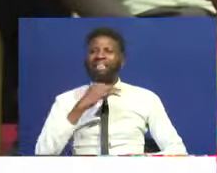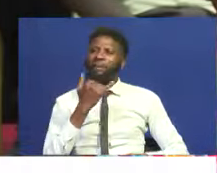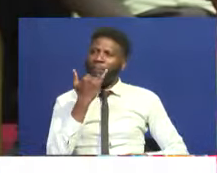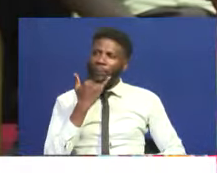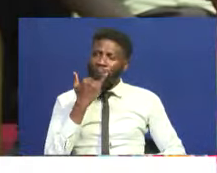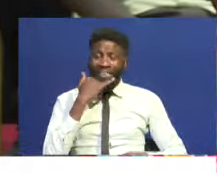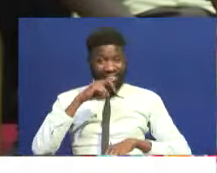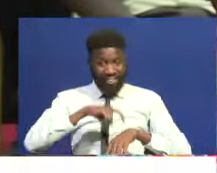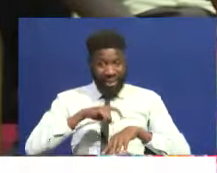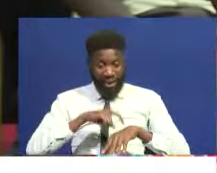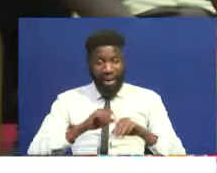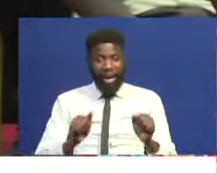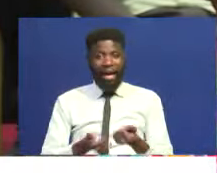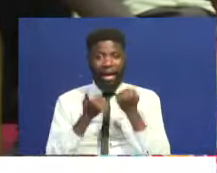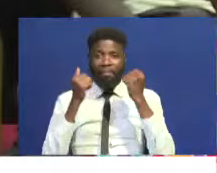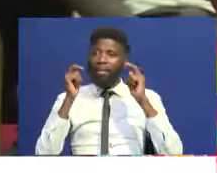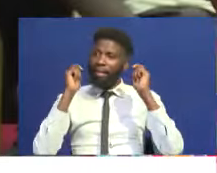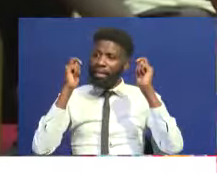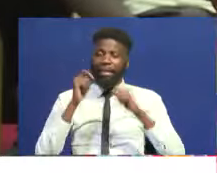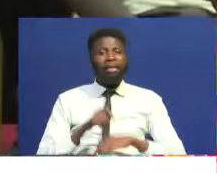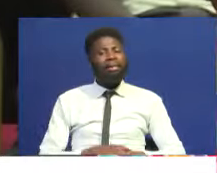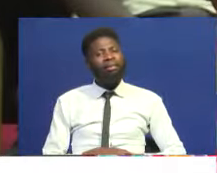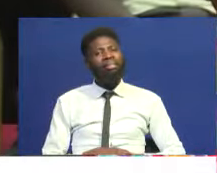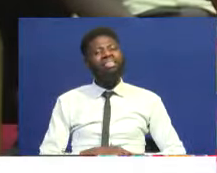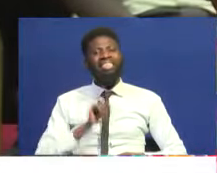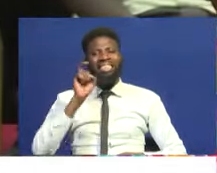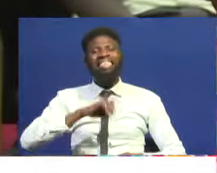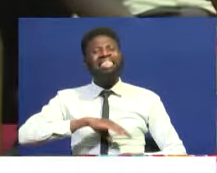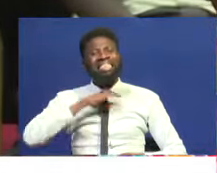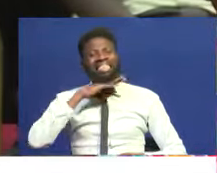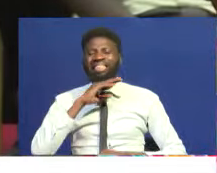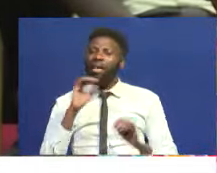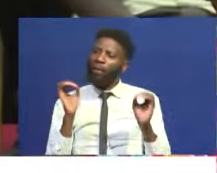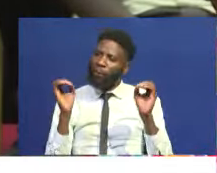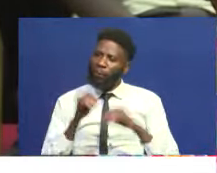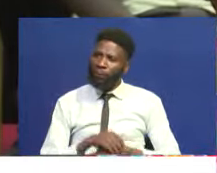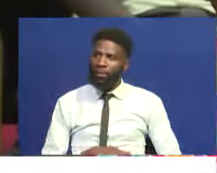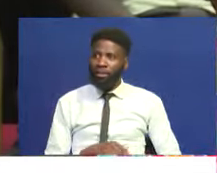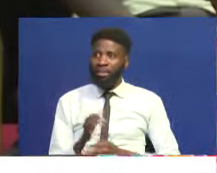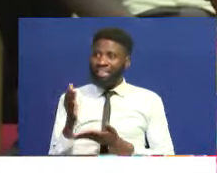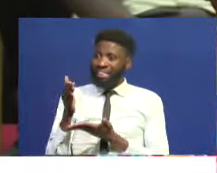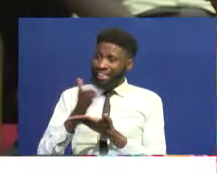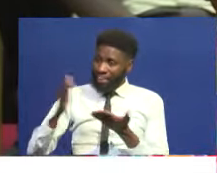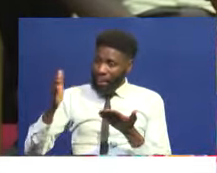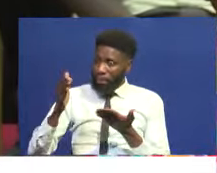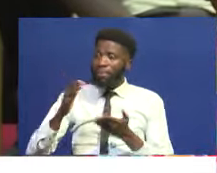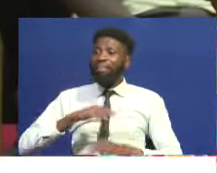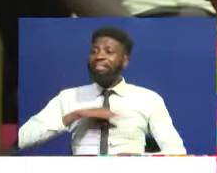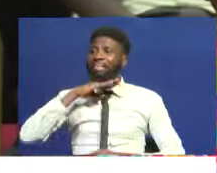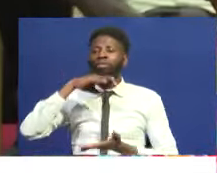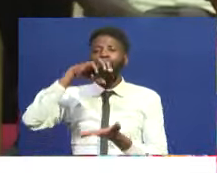last 1 month. They shouldn't have died. Some of them in situations where the police were involved.